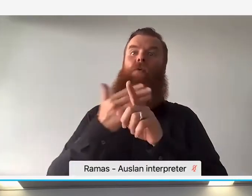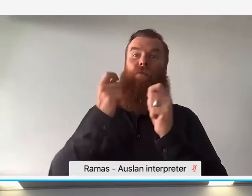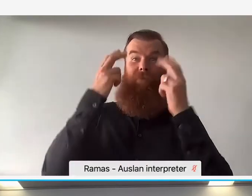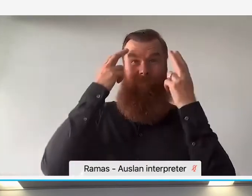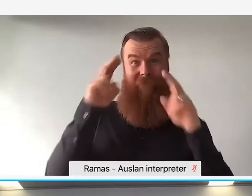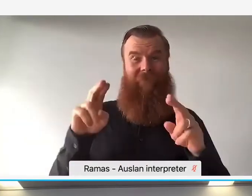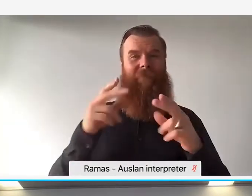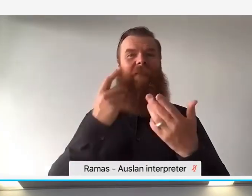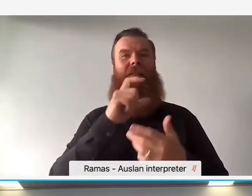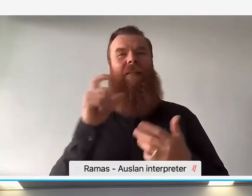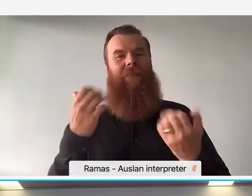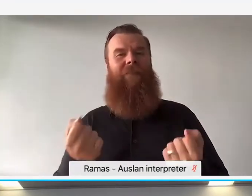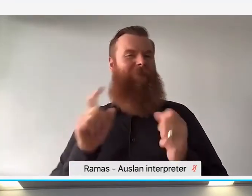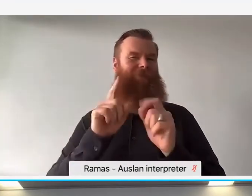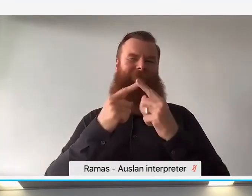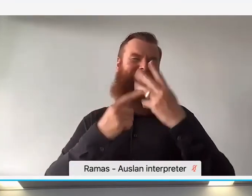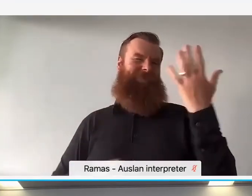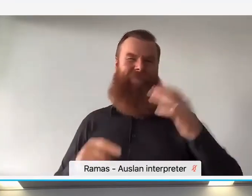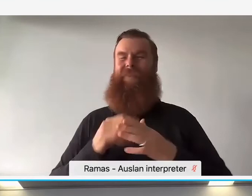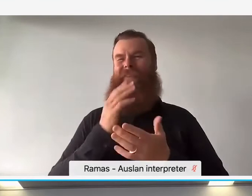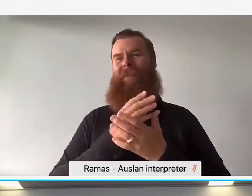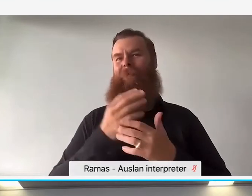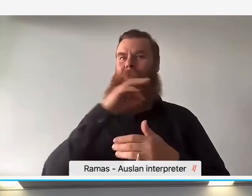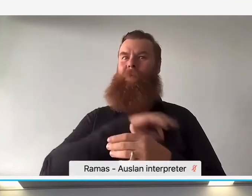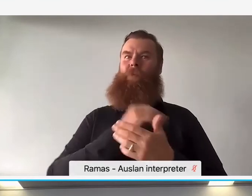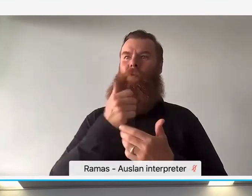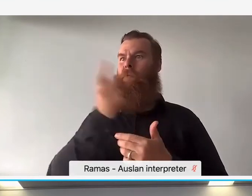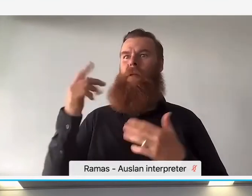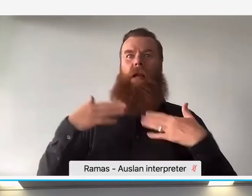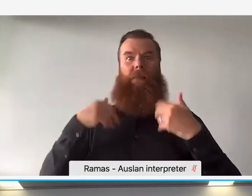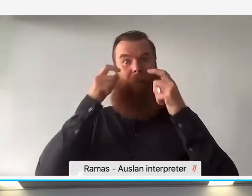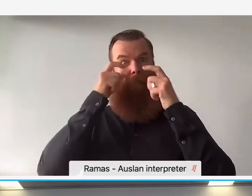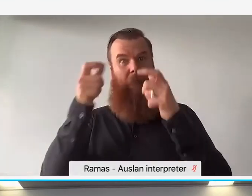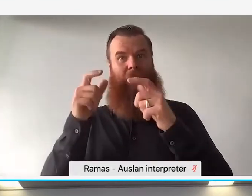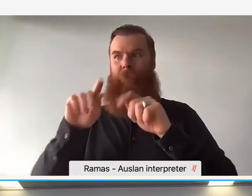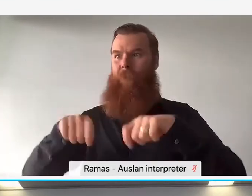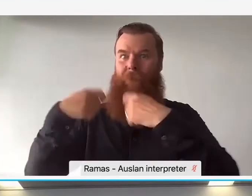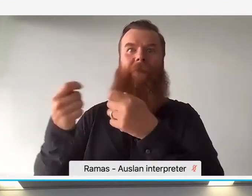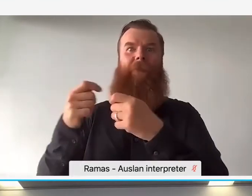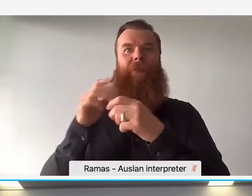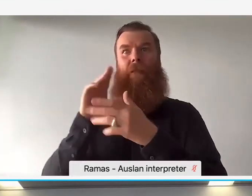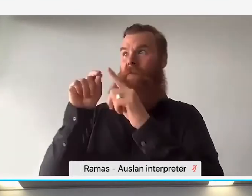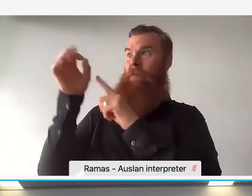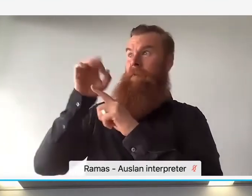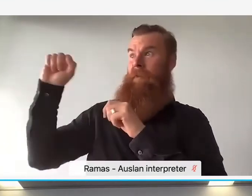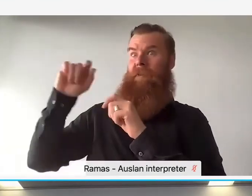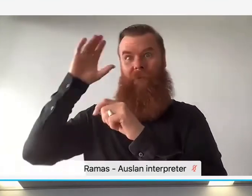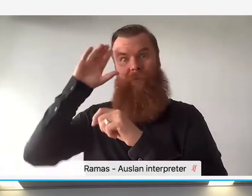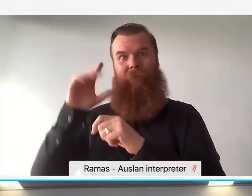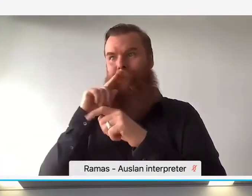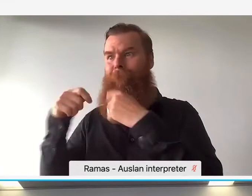is also hugely beneficial for healthcare delivery in Pacific nations. So workers taking